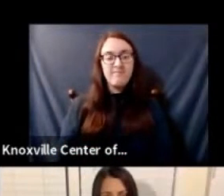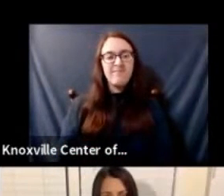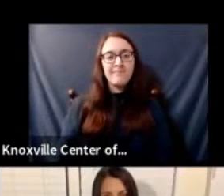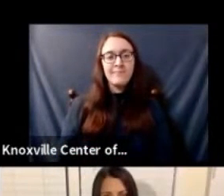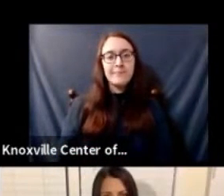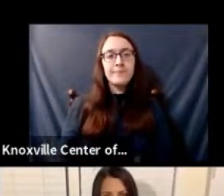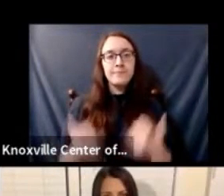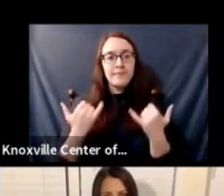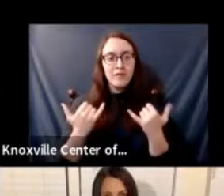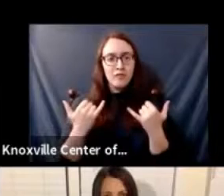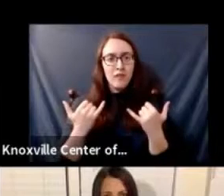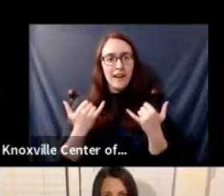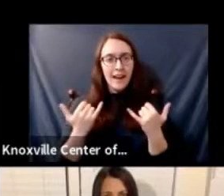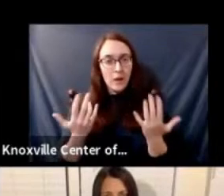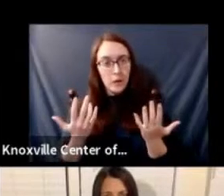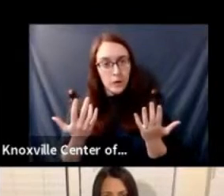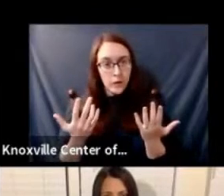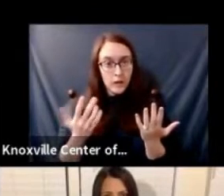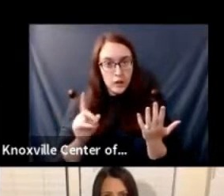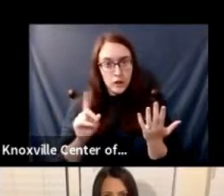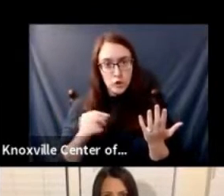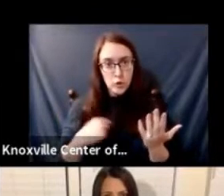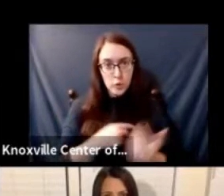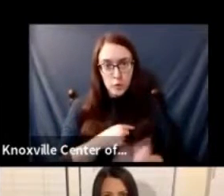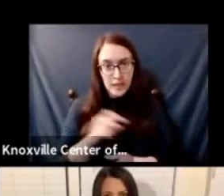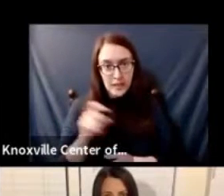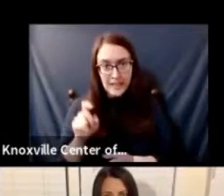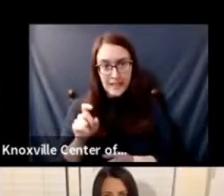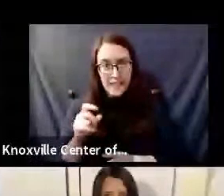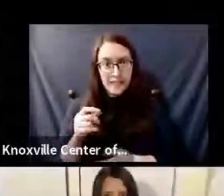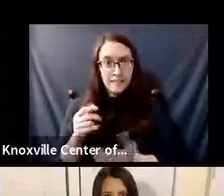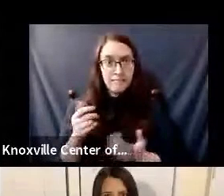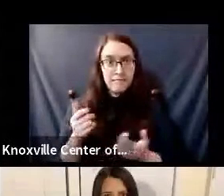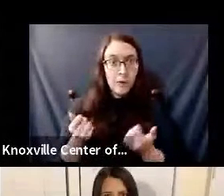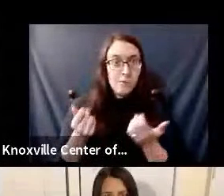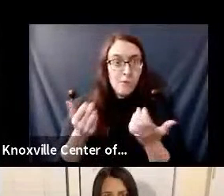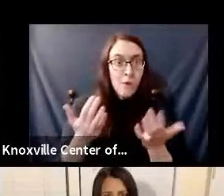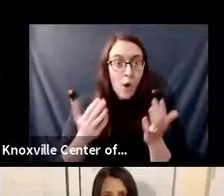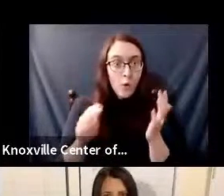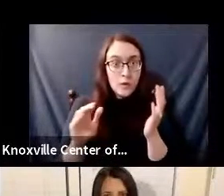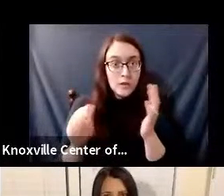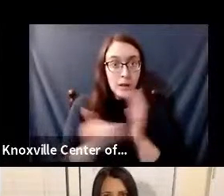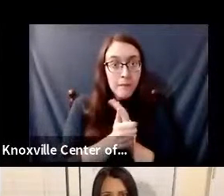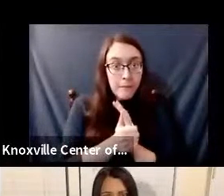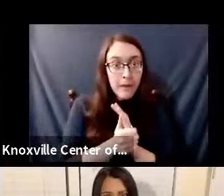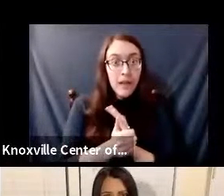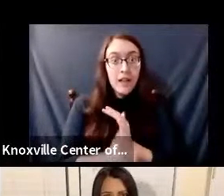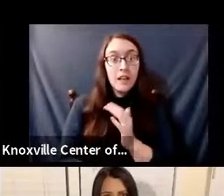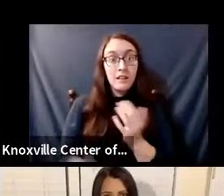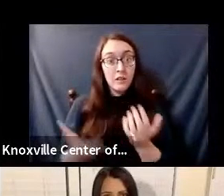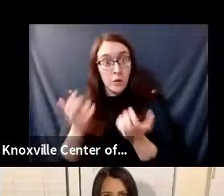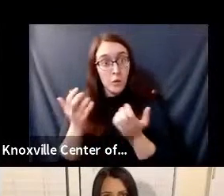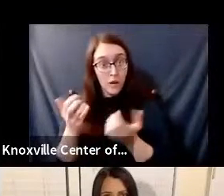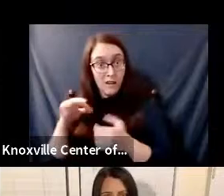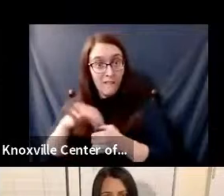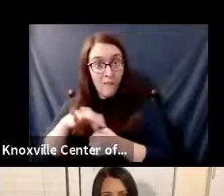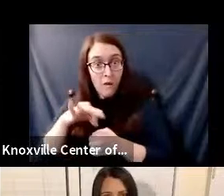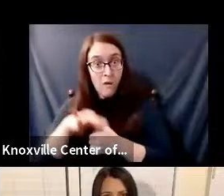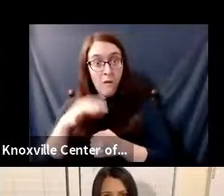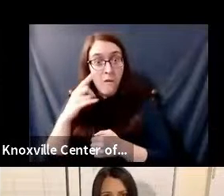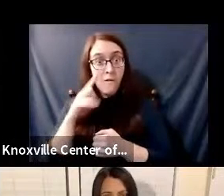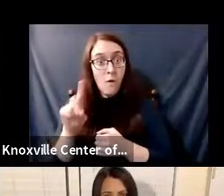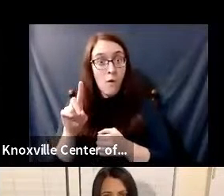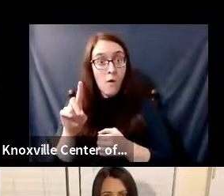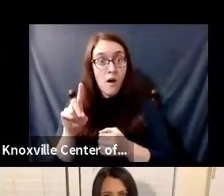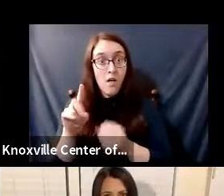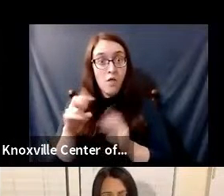point, do we want to have a proposed amendment? Do we want to vote on the regulation as